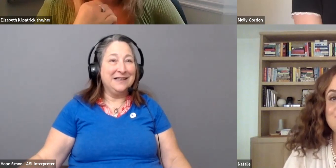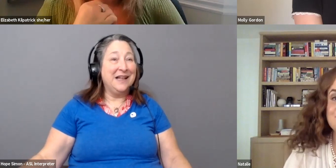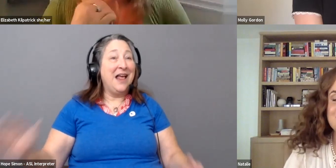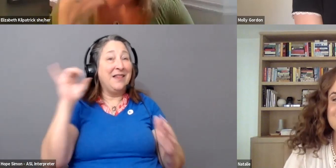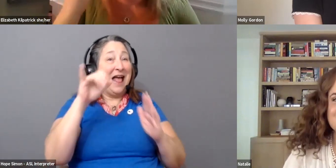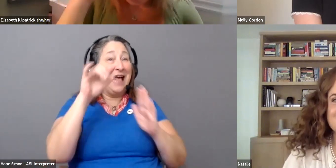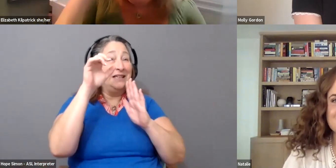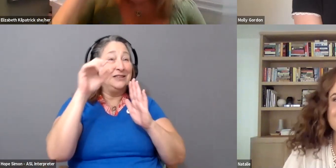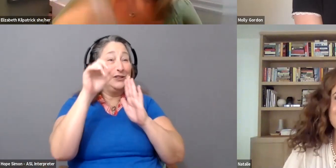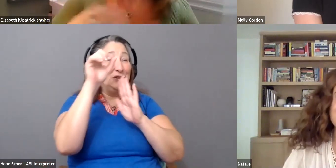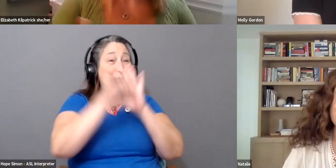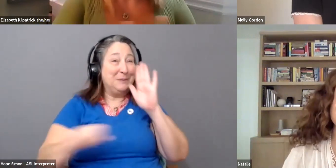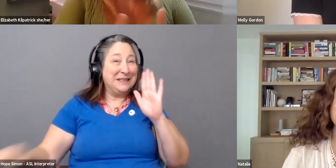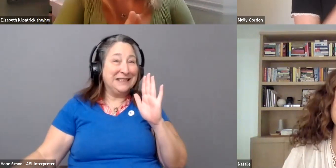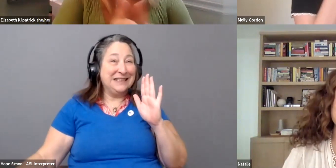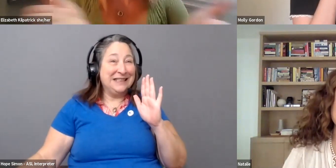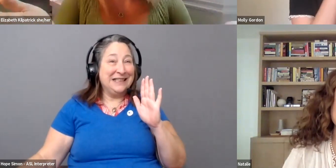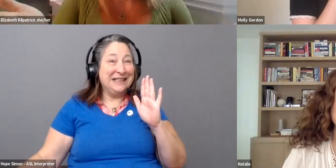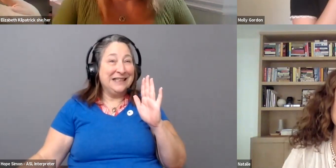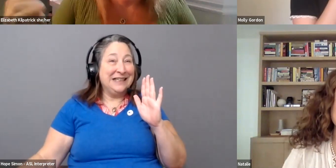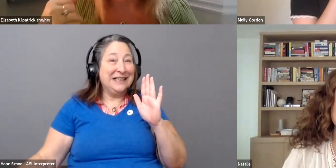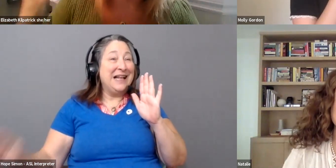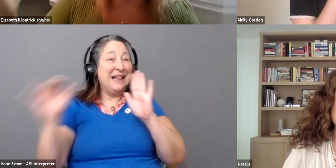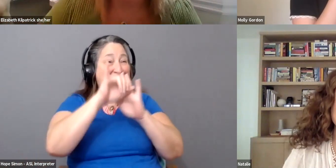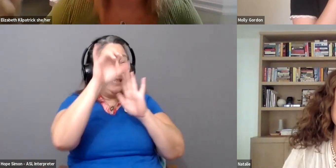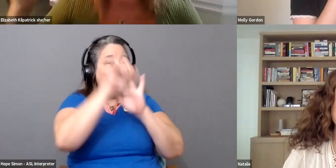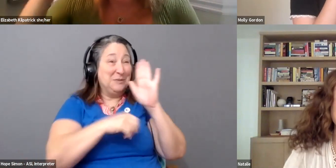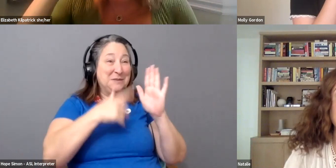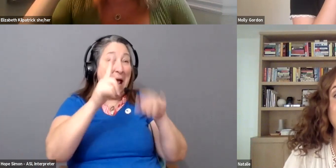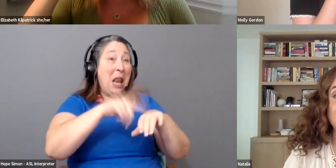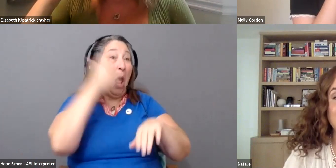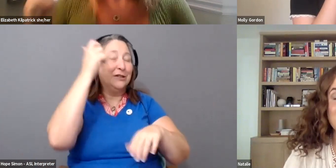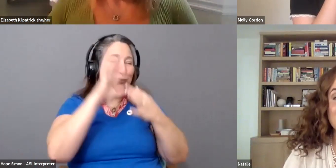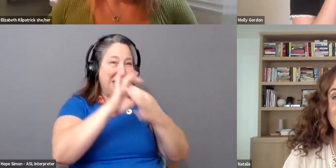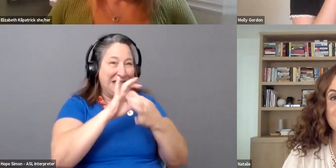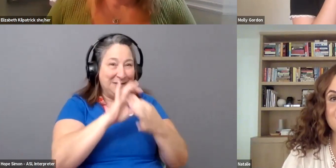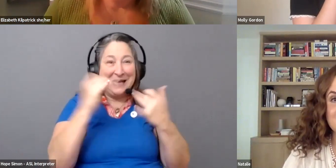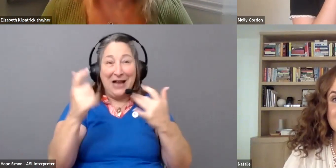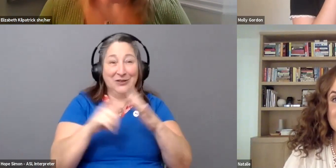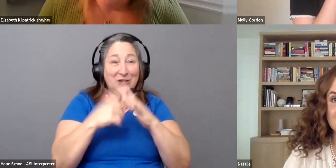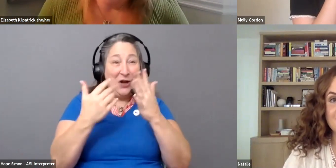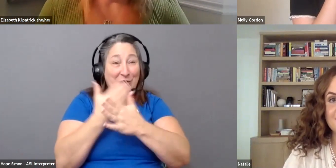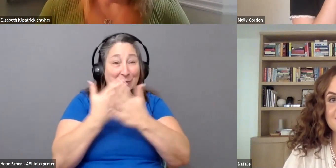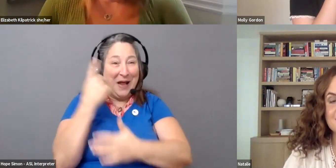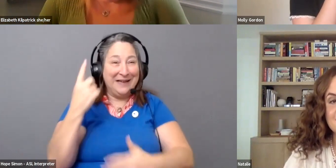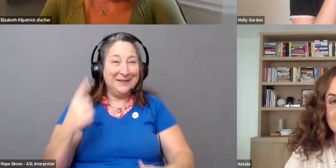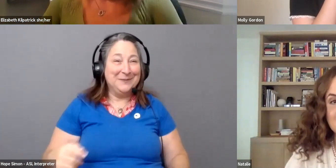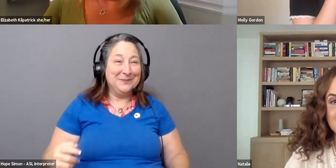So. Well, now you're just at the start of a whole new long relationship. Yeah, I'm never getting rid of this kid, I